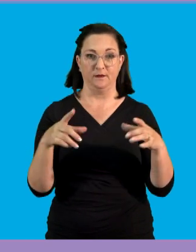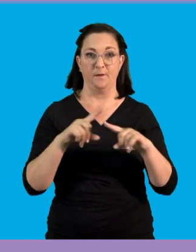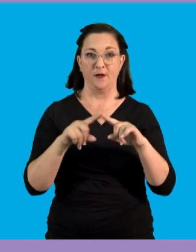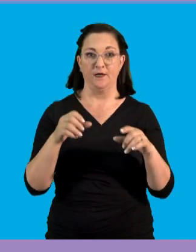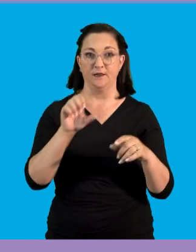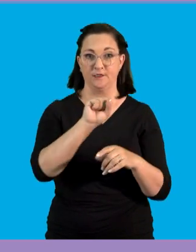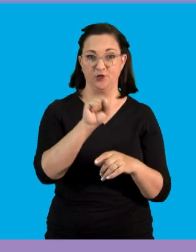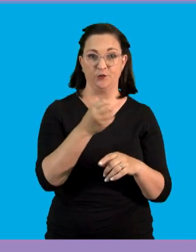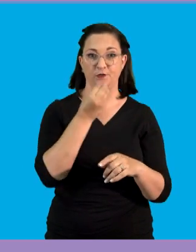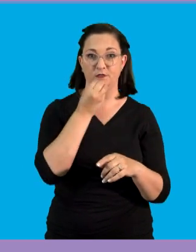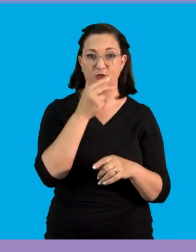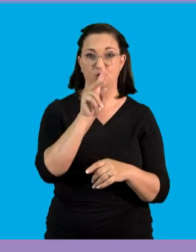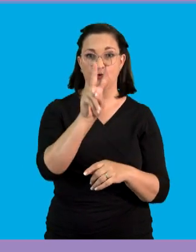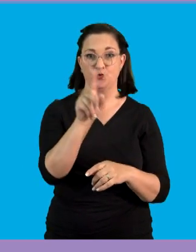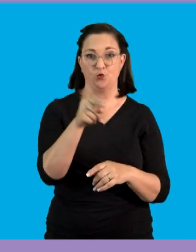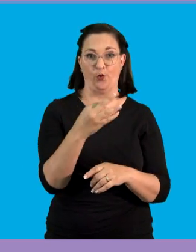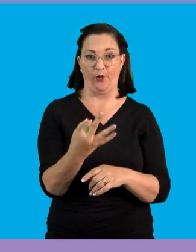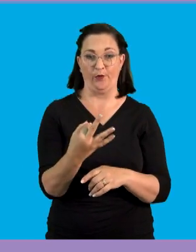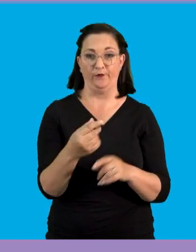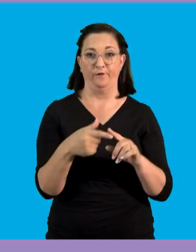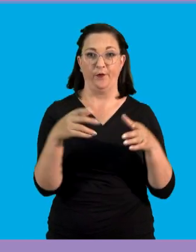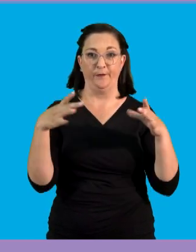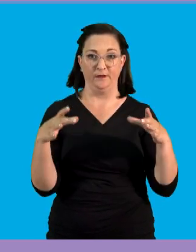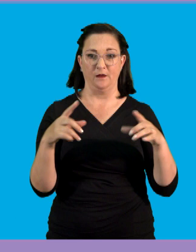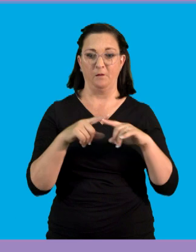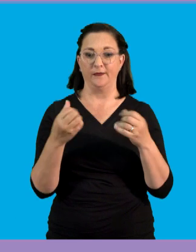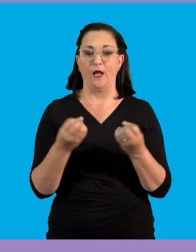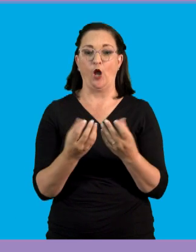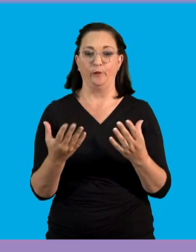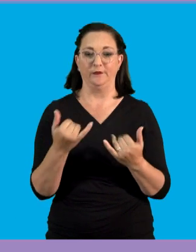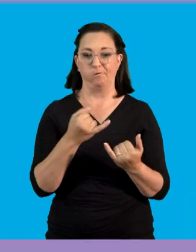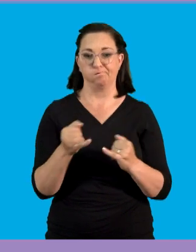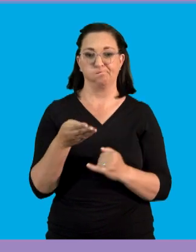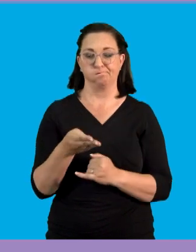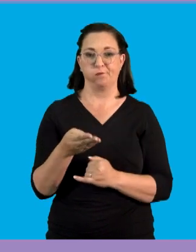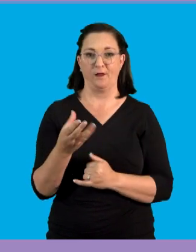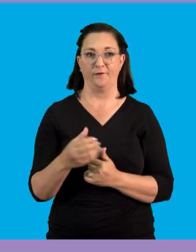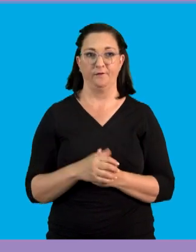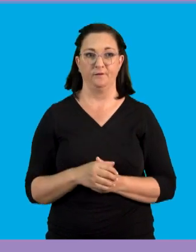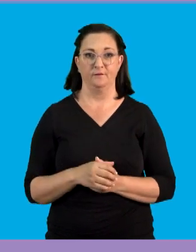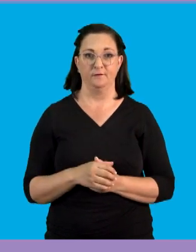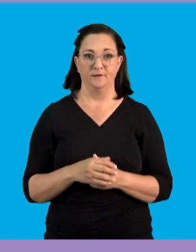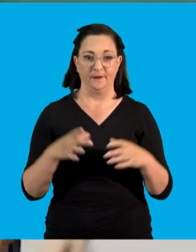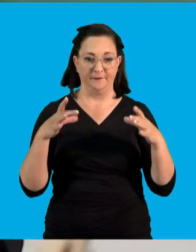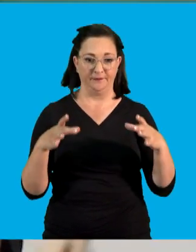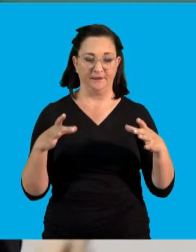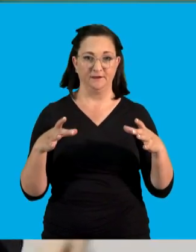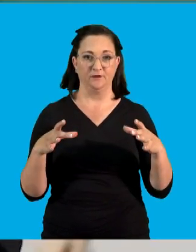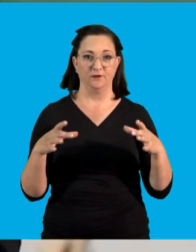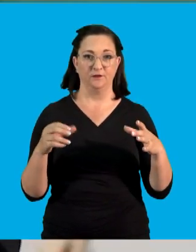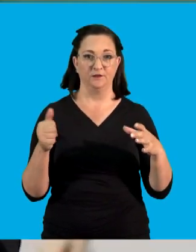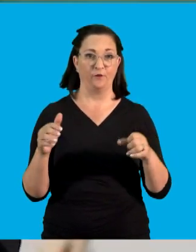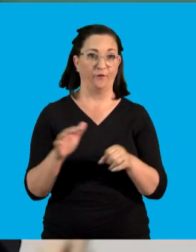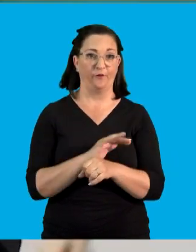the pizza. How much of the pizza is left over? Now think about it. When the pizza was